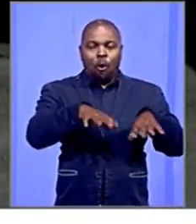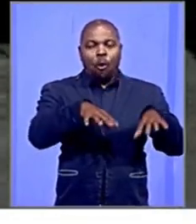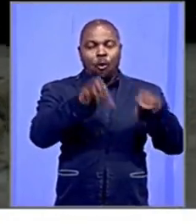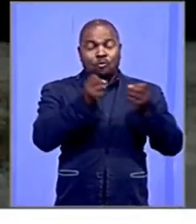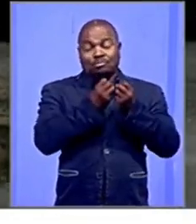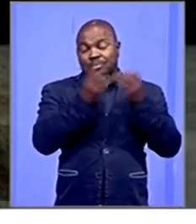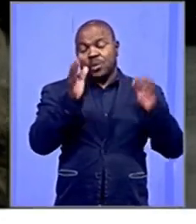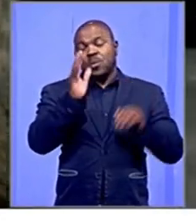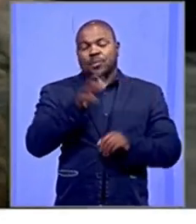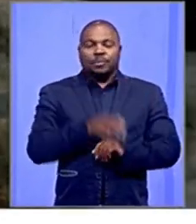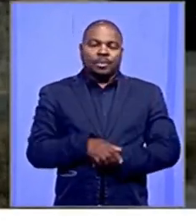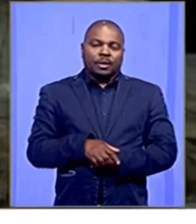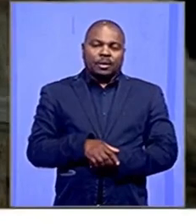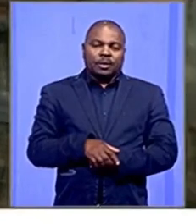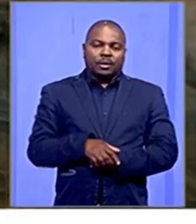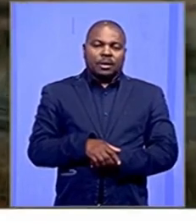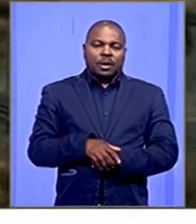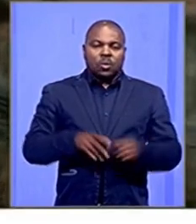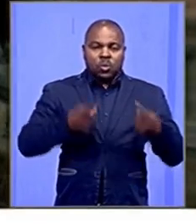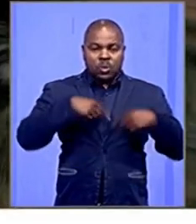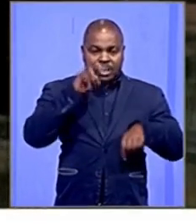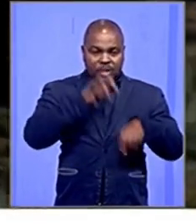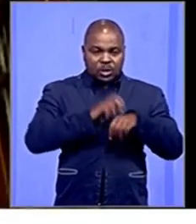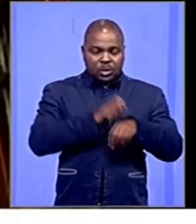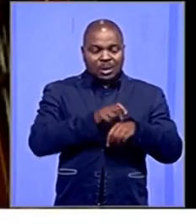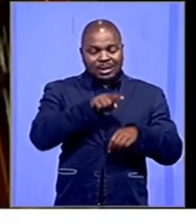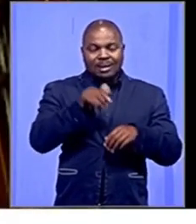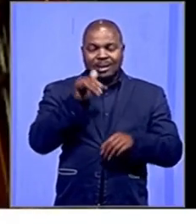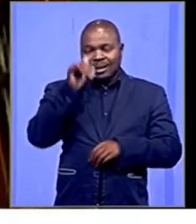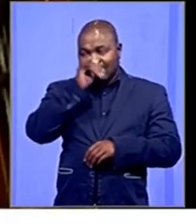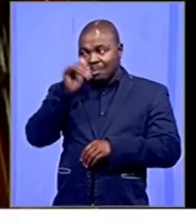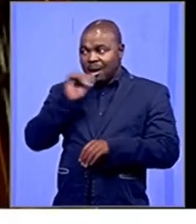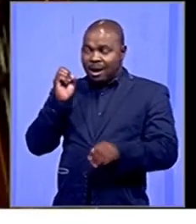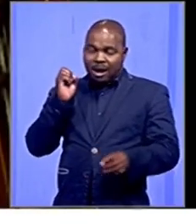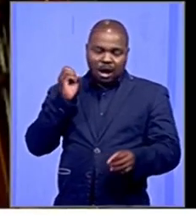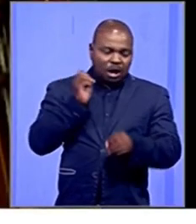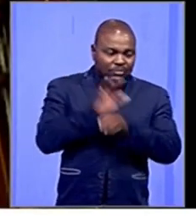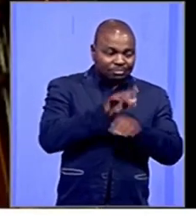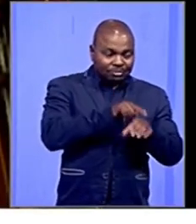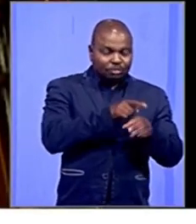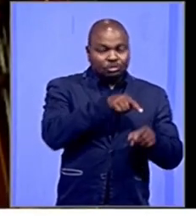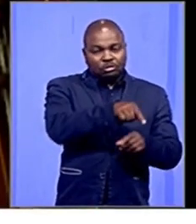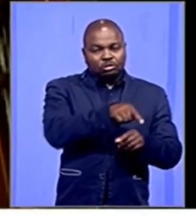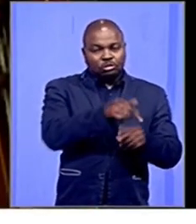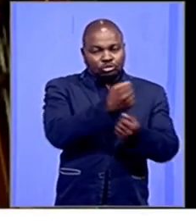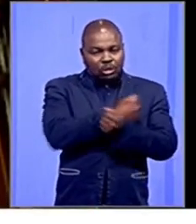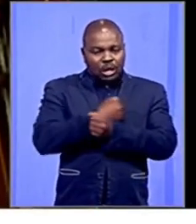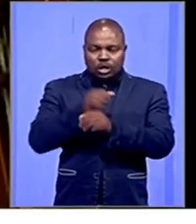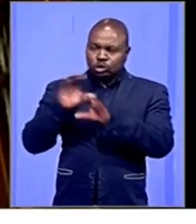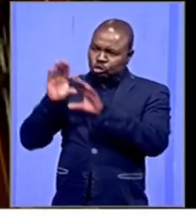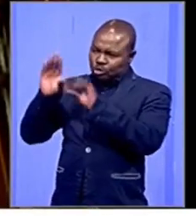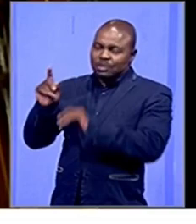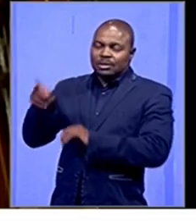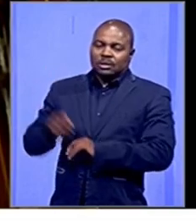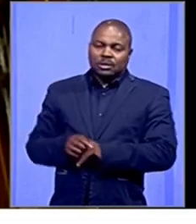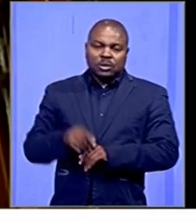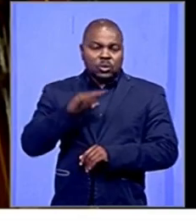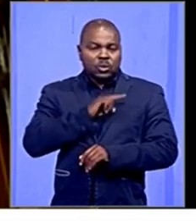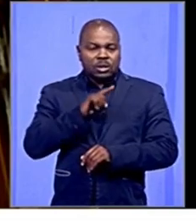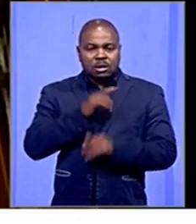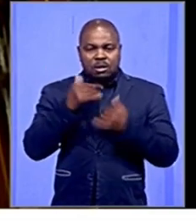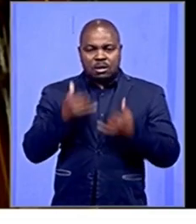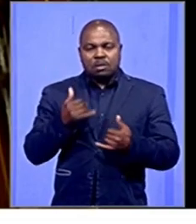bongata. We need to actually resolve all these criminal attacks against trucks. We are standing at